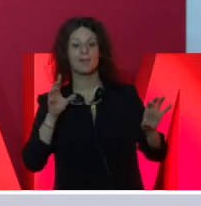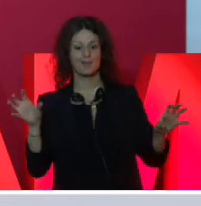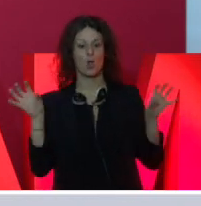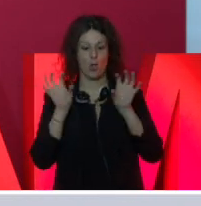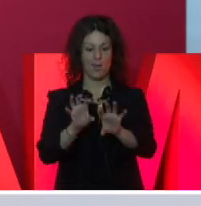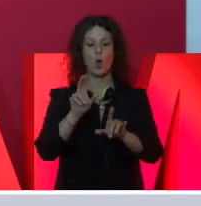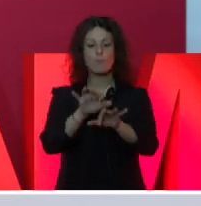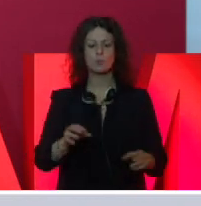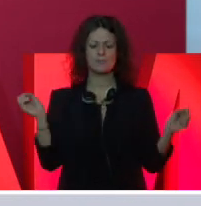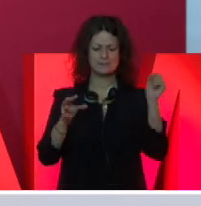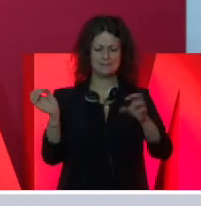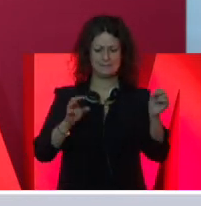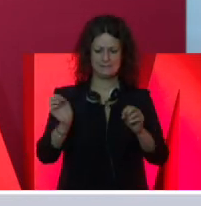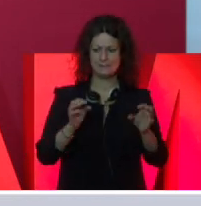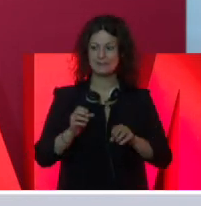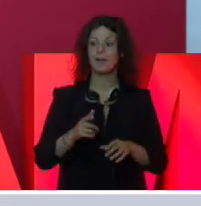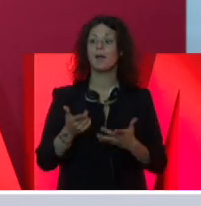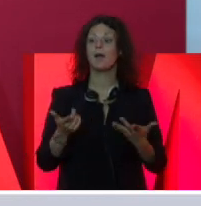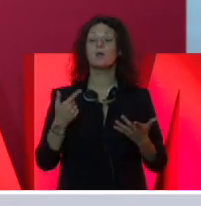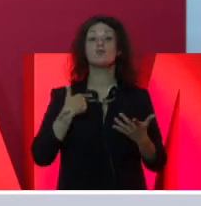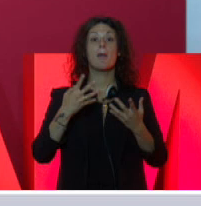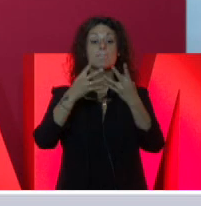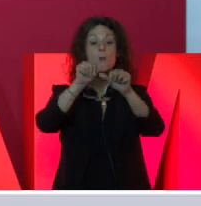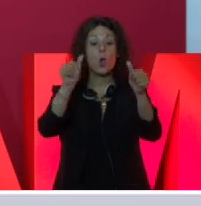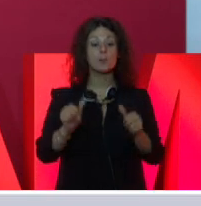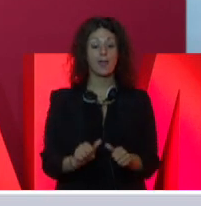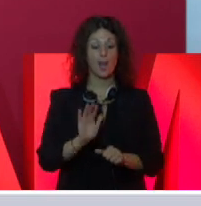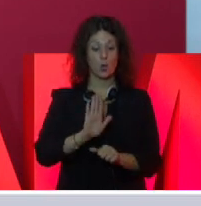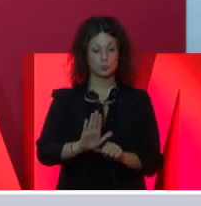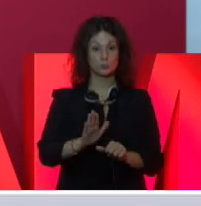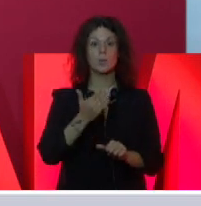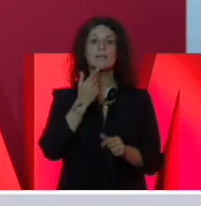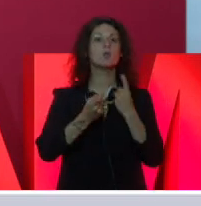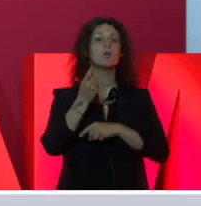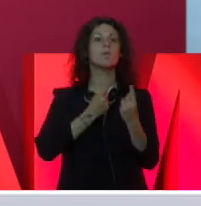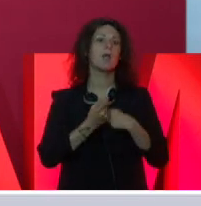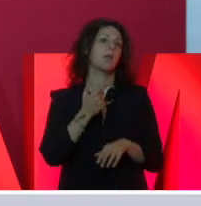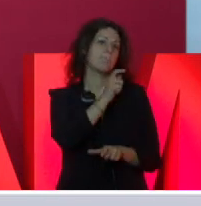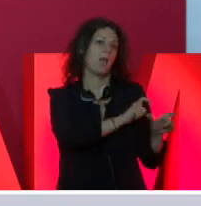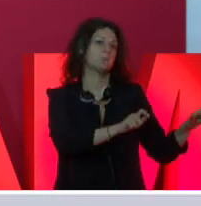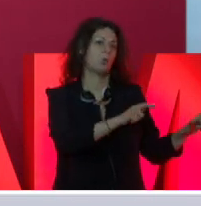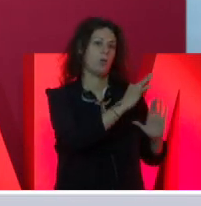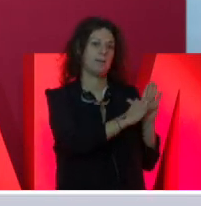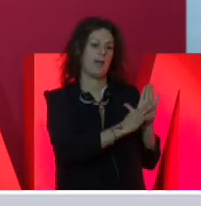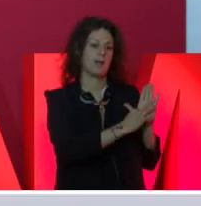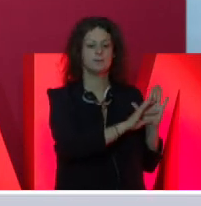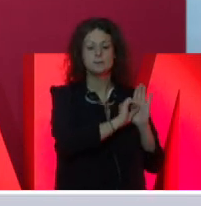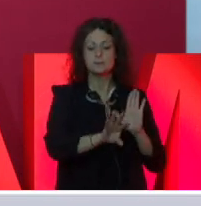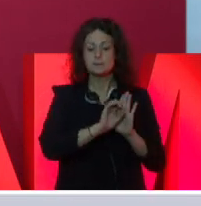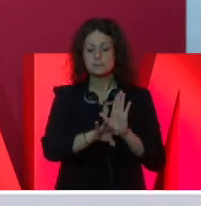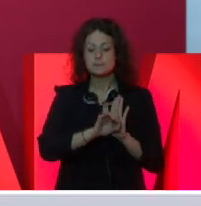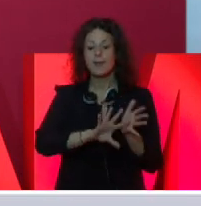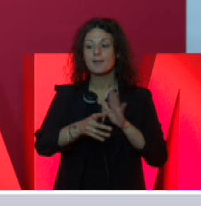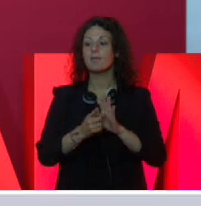predictive model that learn how to infer a